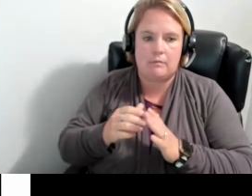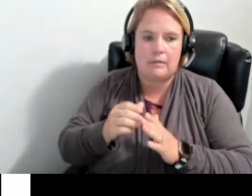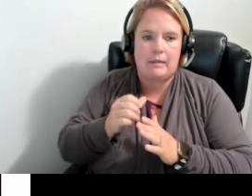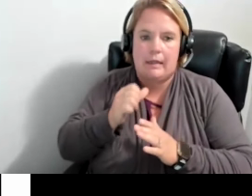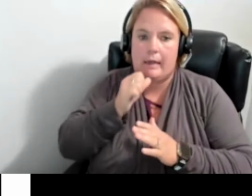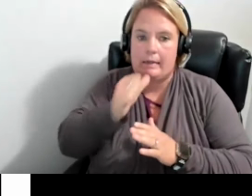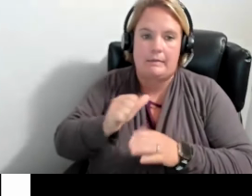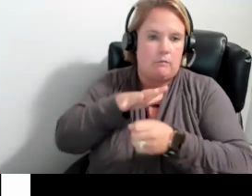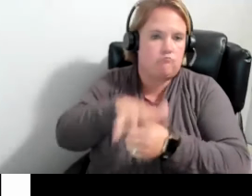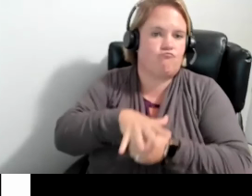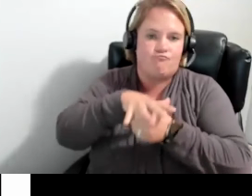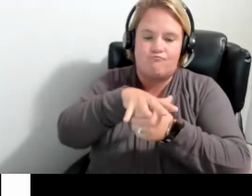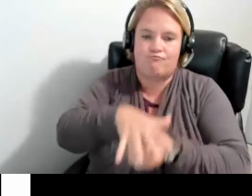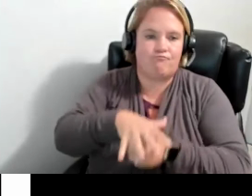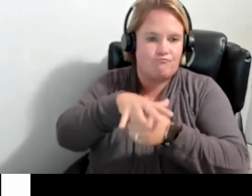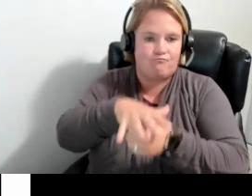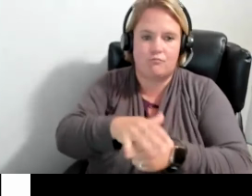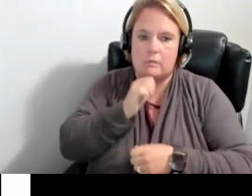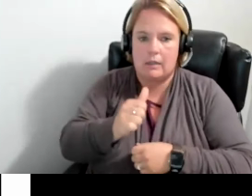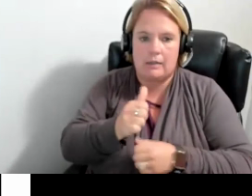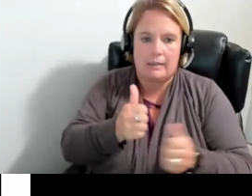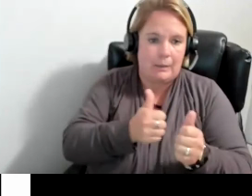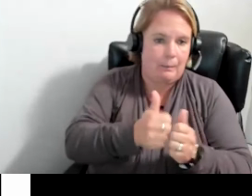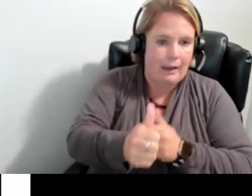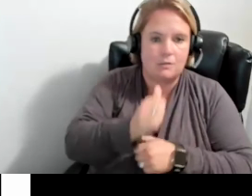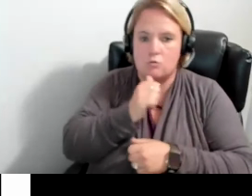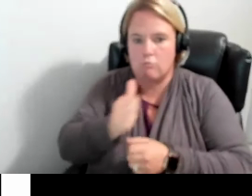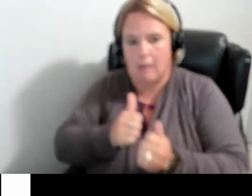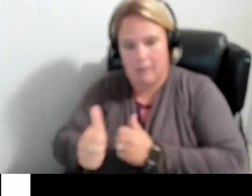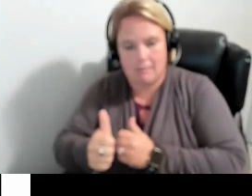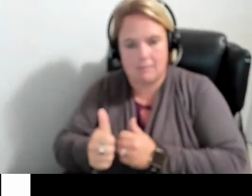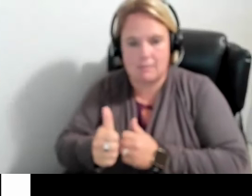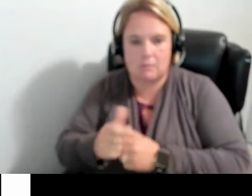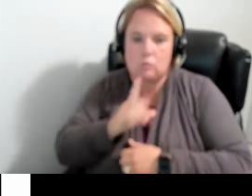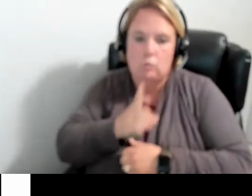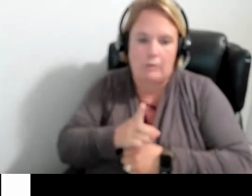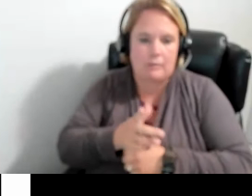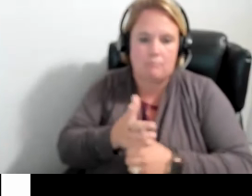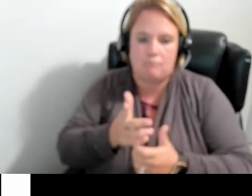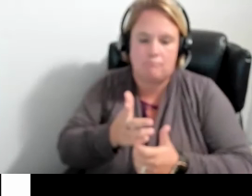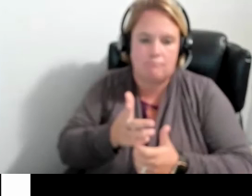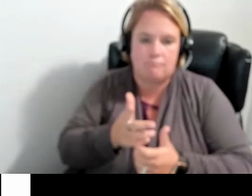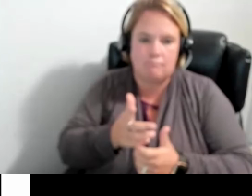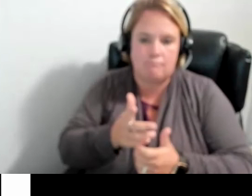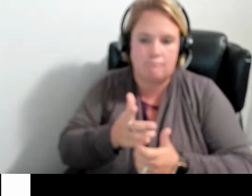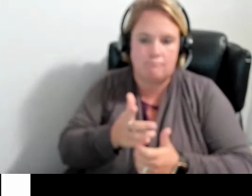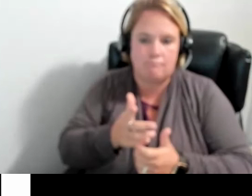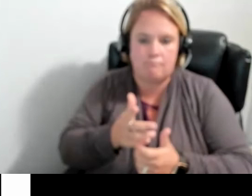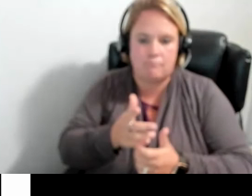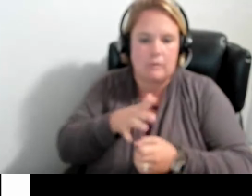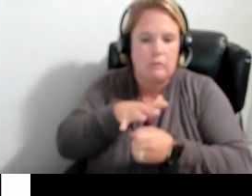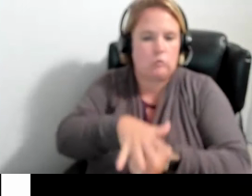Those are, they become pass or no pass classes. So it is just very much creates this opportunity of, it takes away